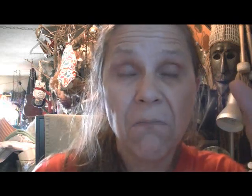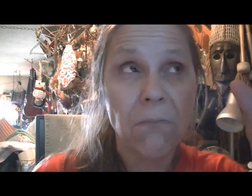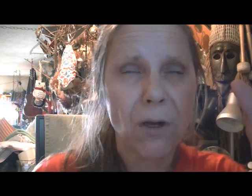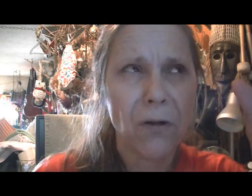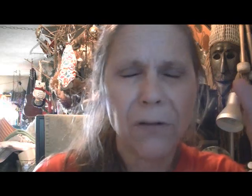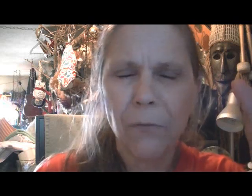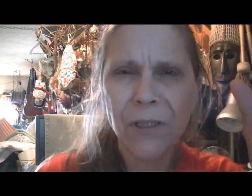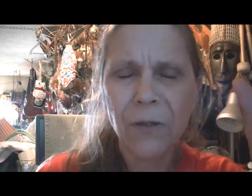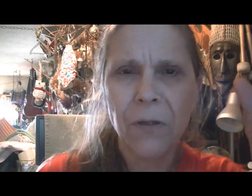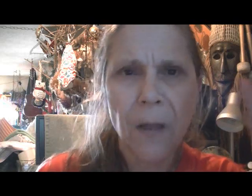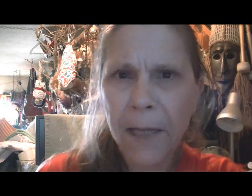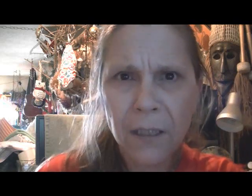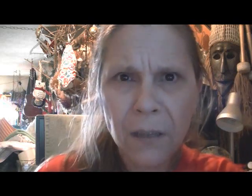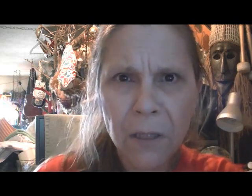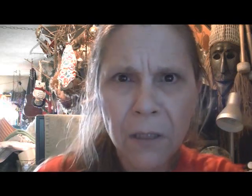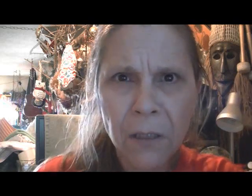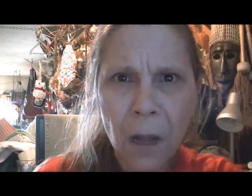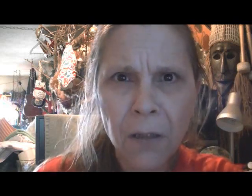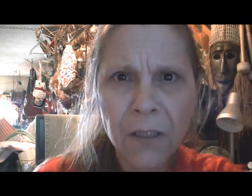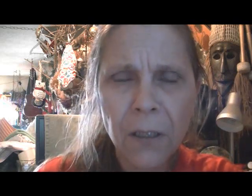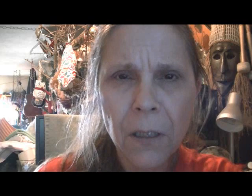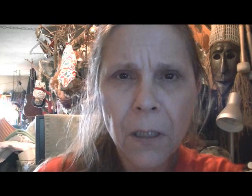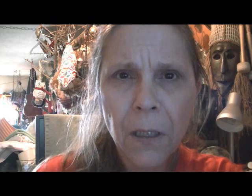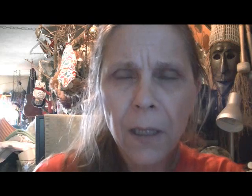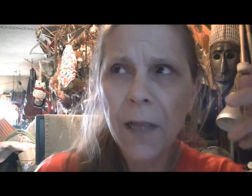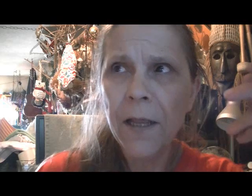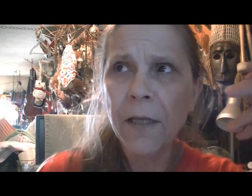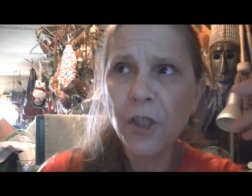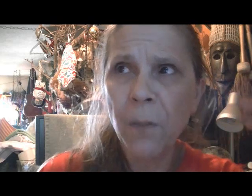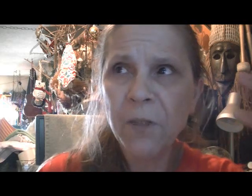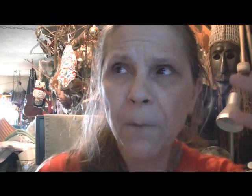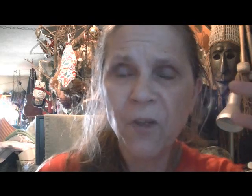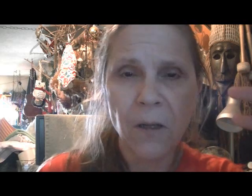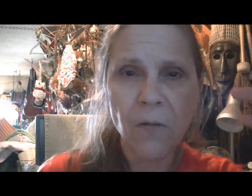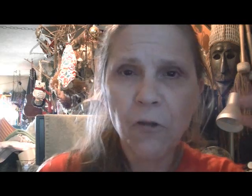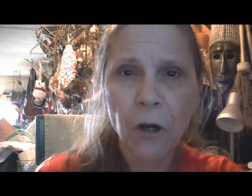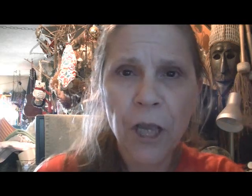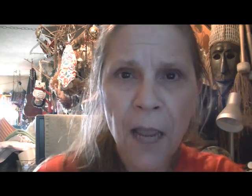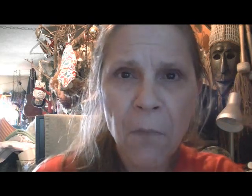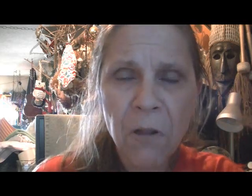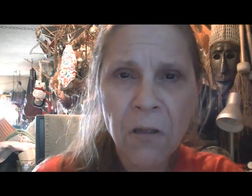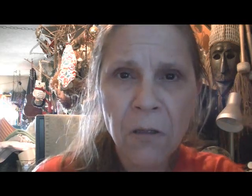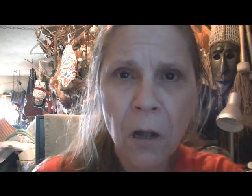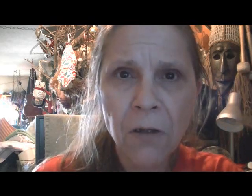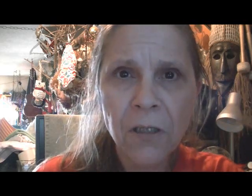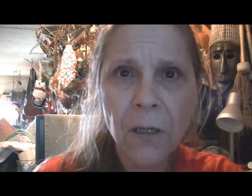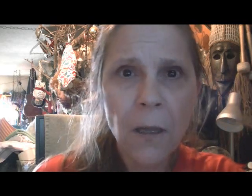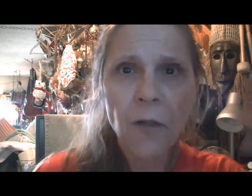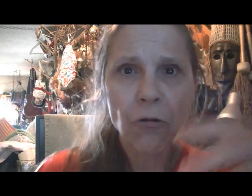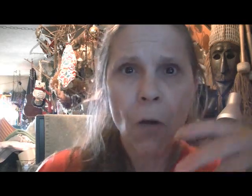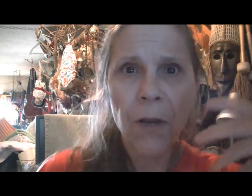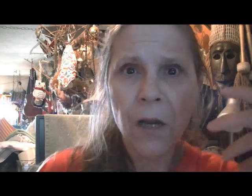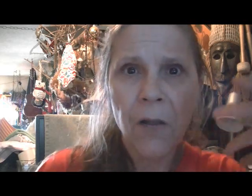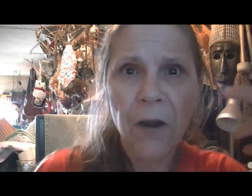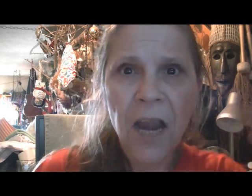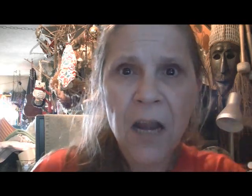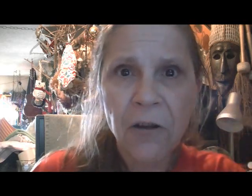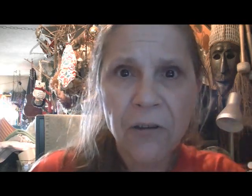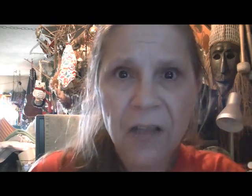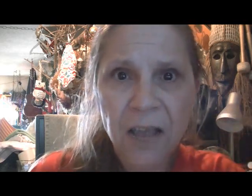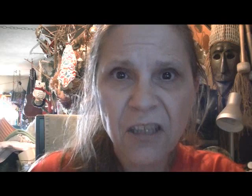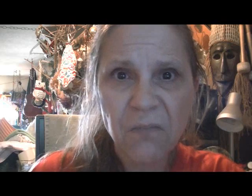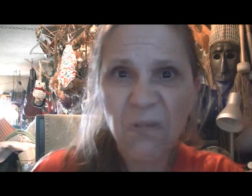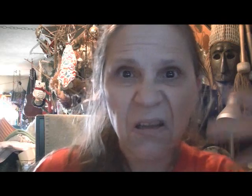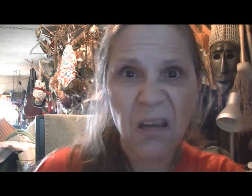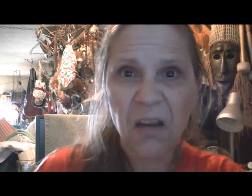38 or what is it, $19 million? And then it jumped up to $38 million. Throw in another